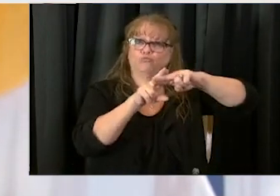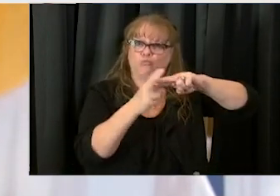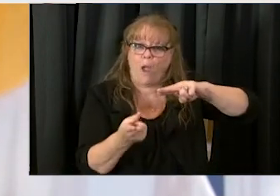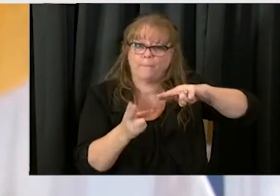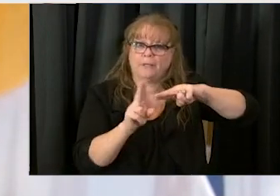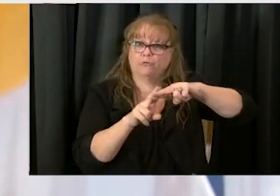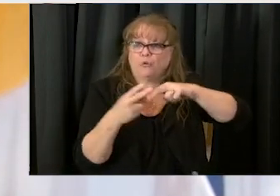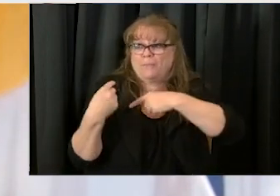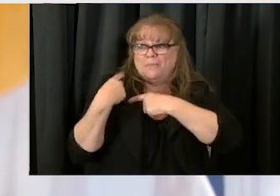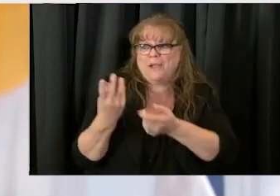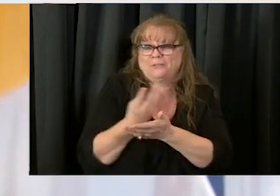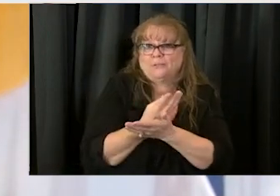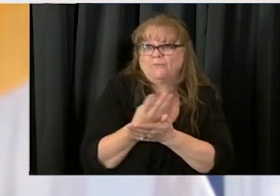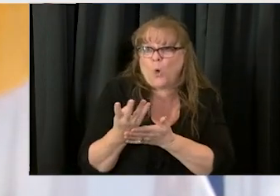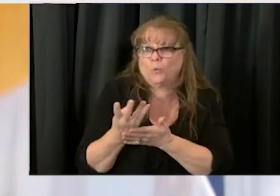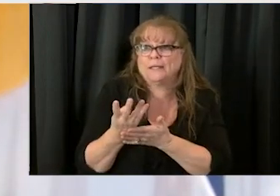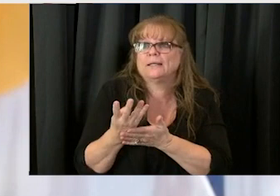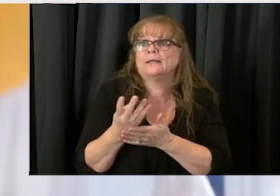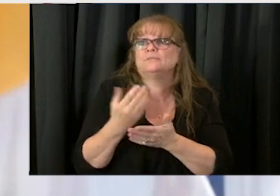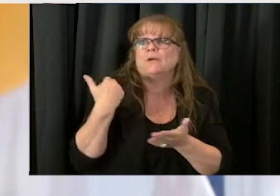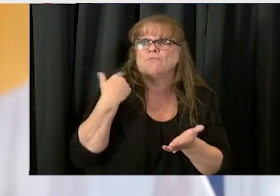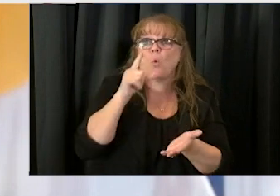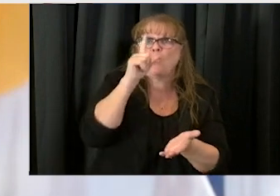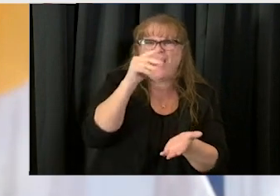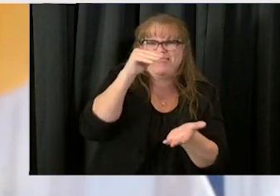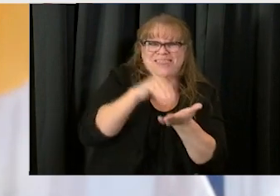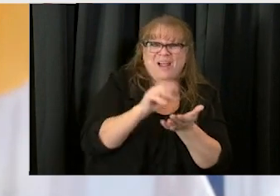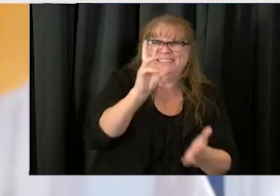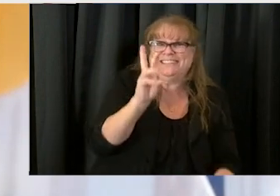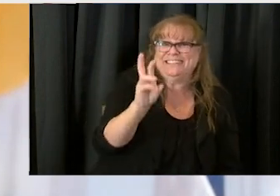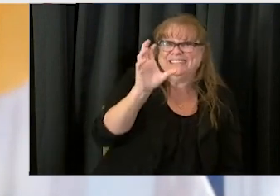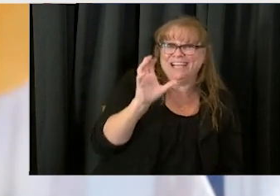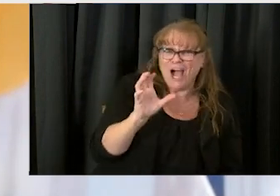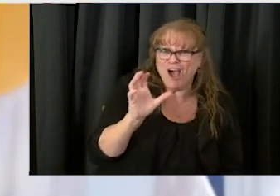the additional facilities that we had. That was something we were monitoring in real time. Had it